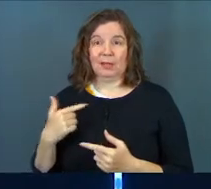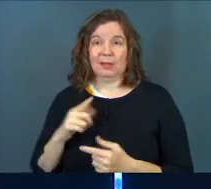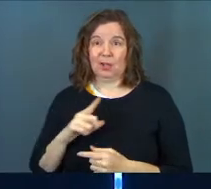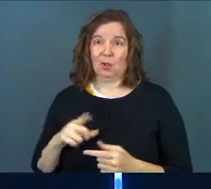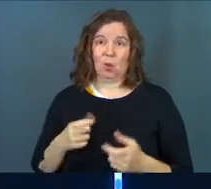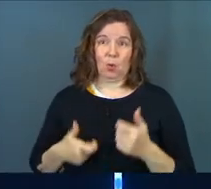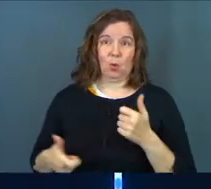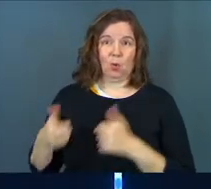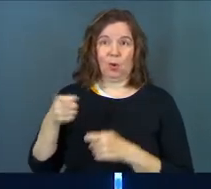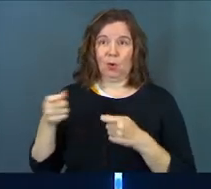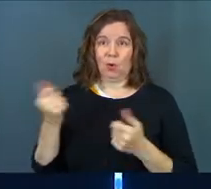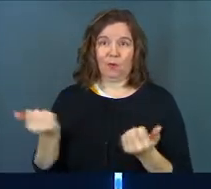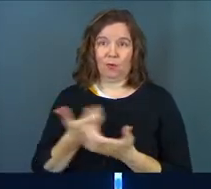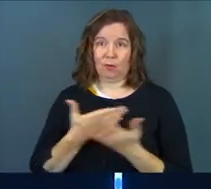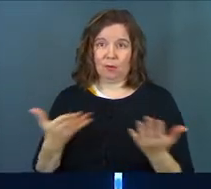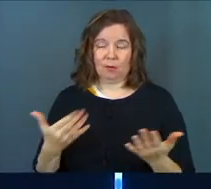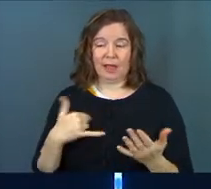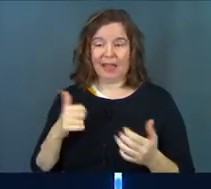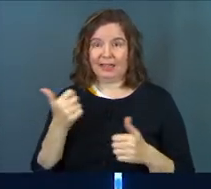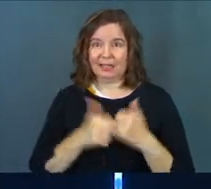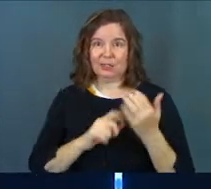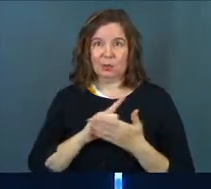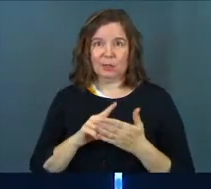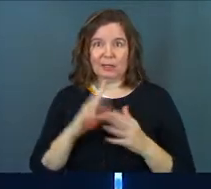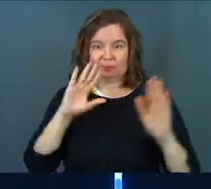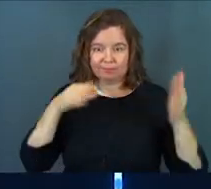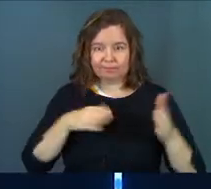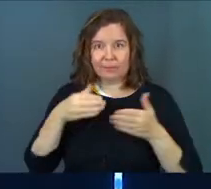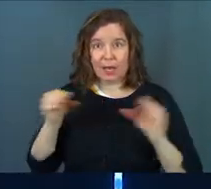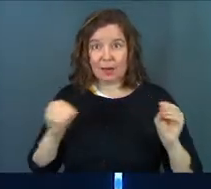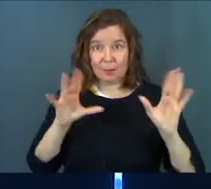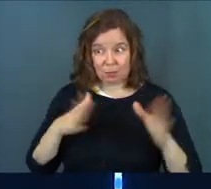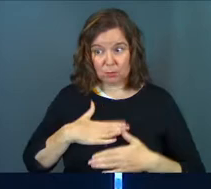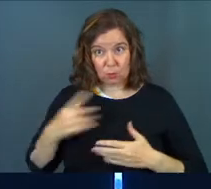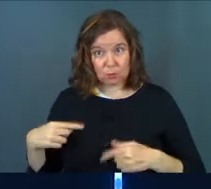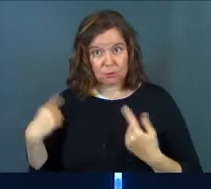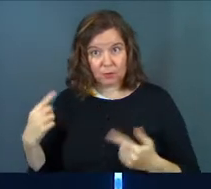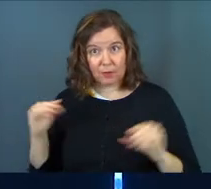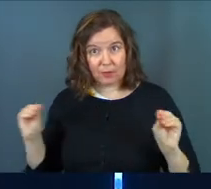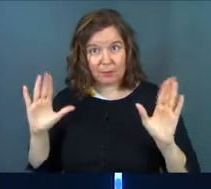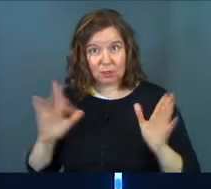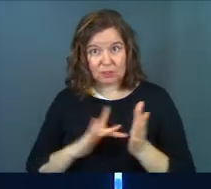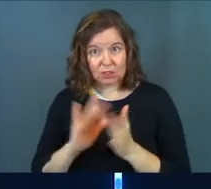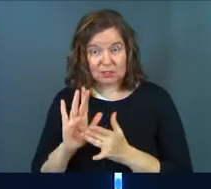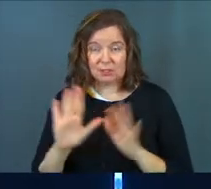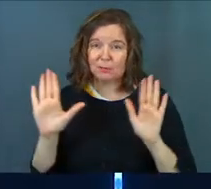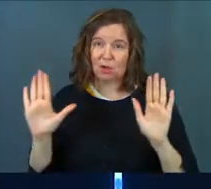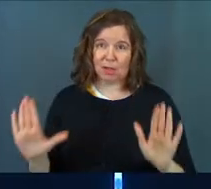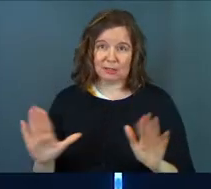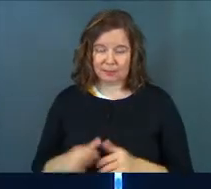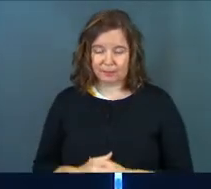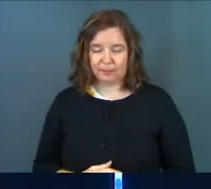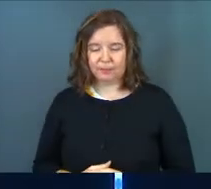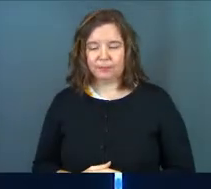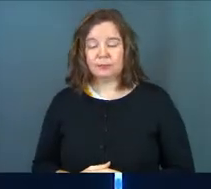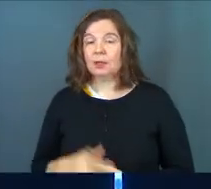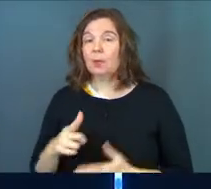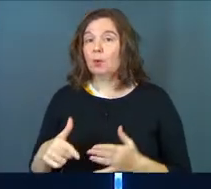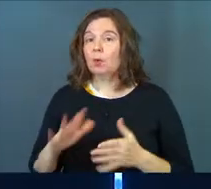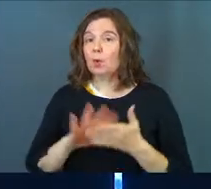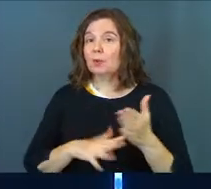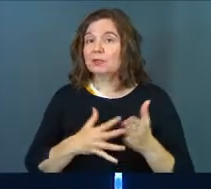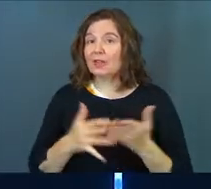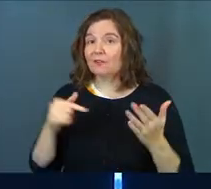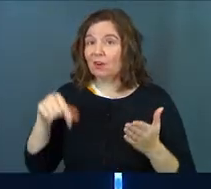this Lord Over All series, and each week is a miracle. Have you guys been enjoying this so far? Yeah. The miracles of Jesus? It's been awesome. What